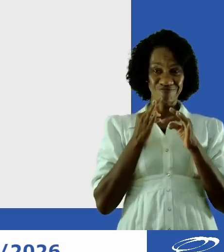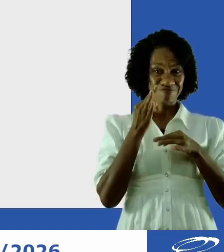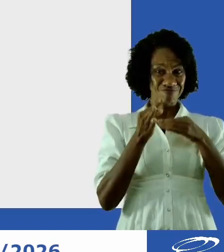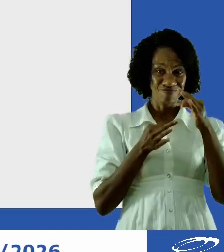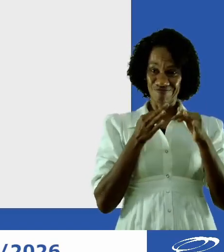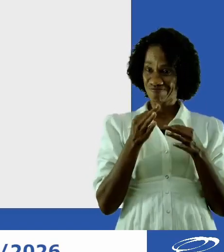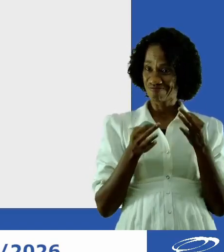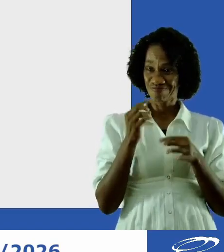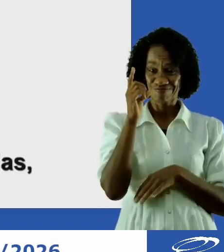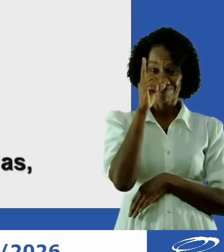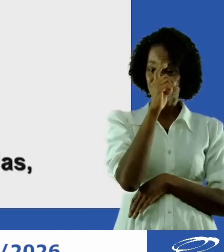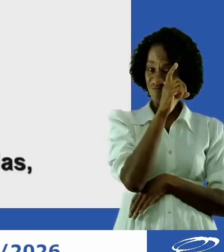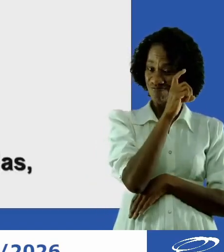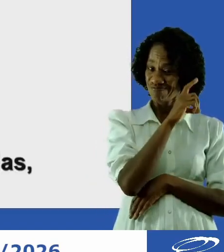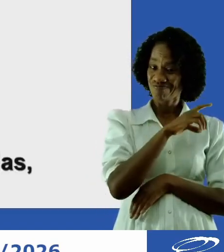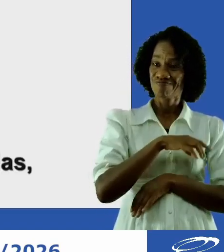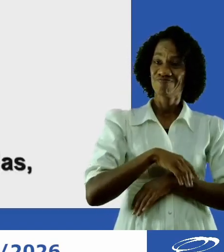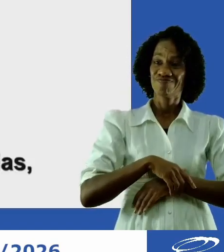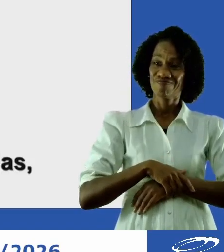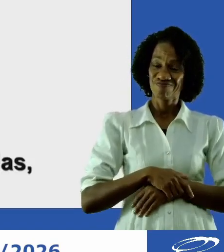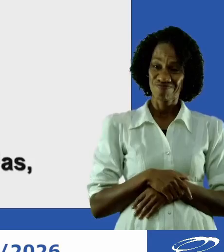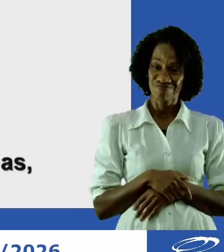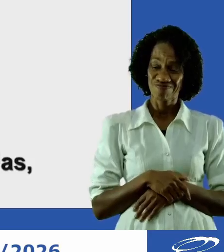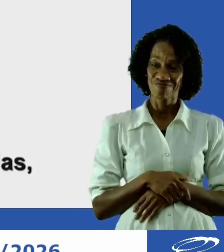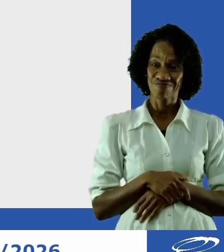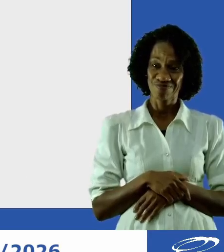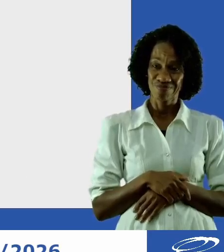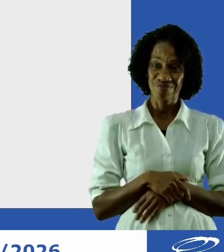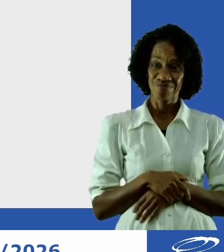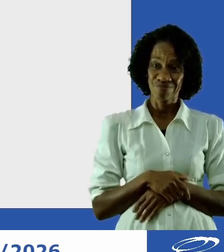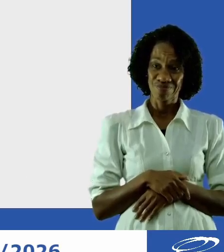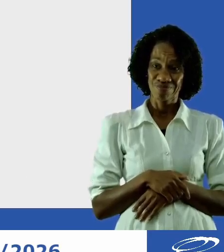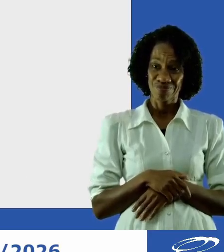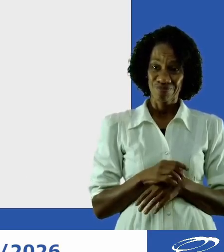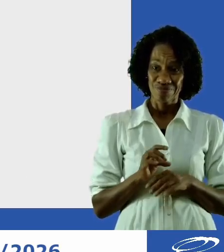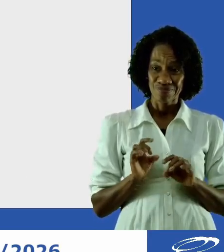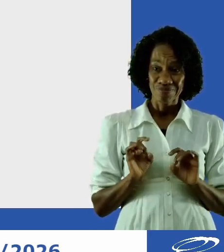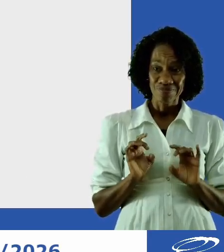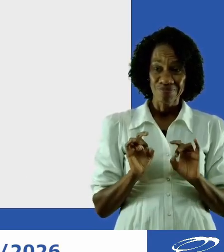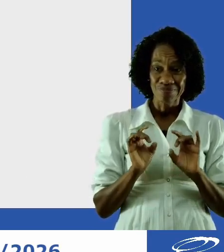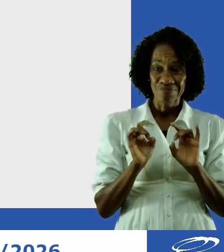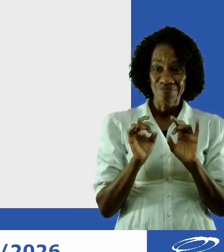PGIs, difficult to treat microorganisms. This means mainly those